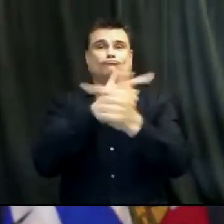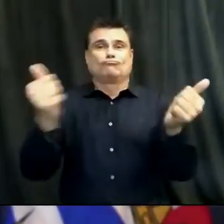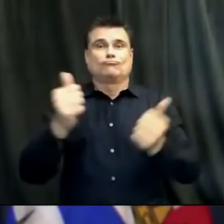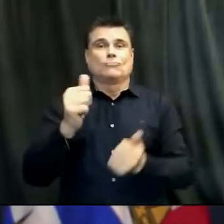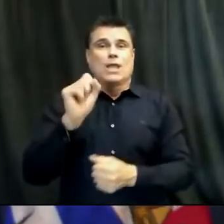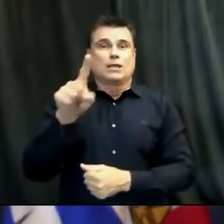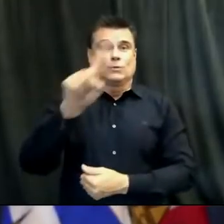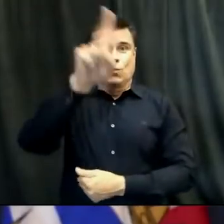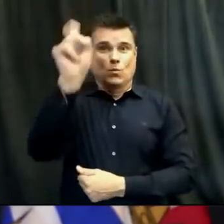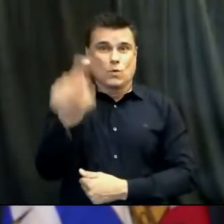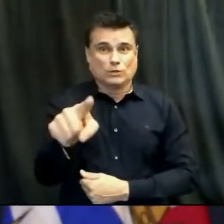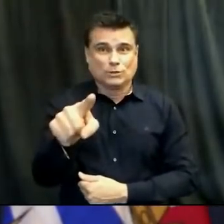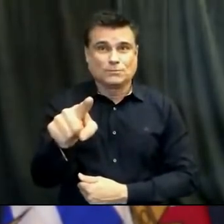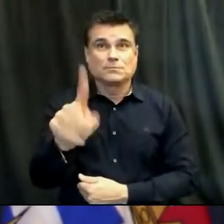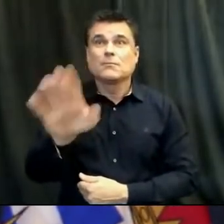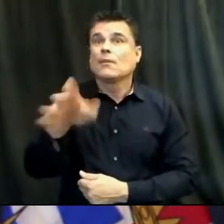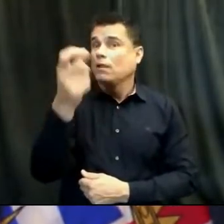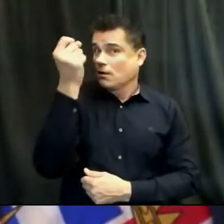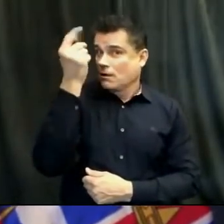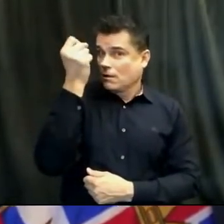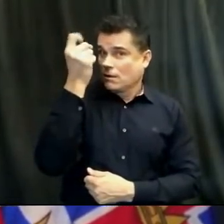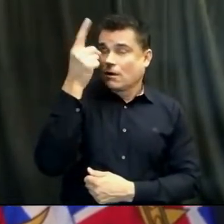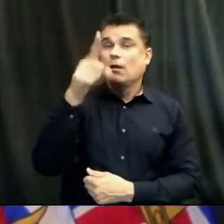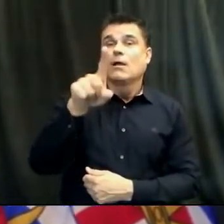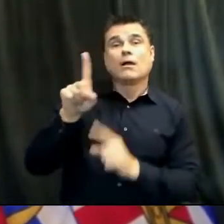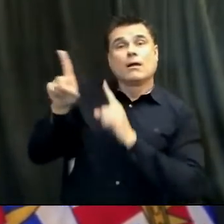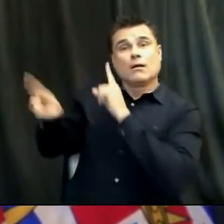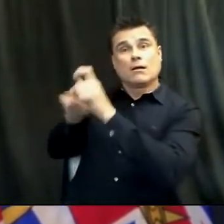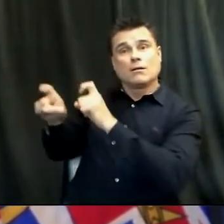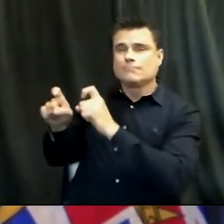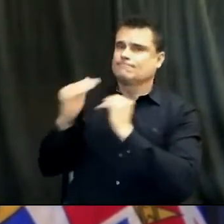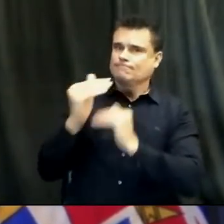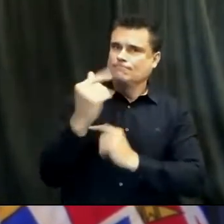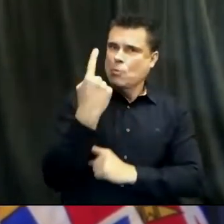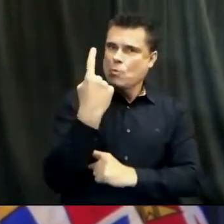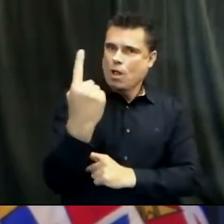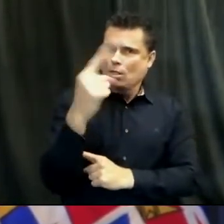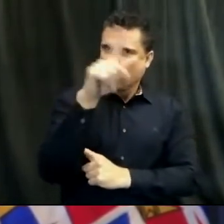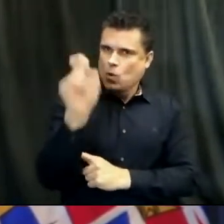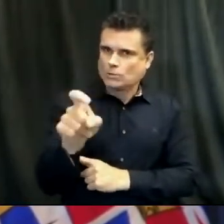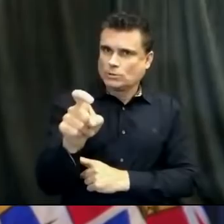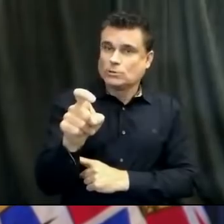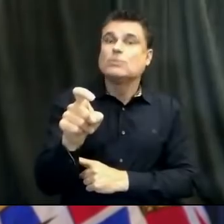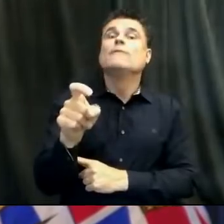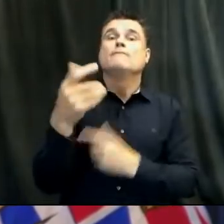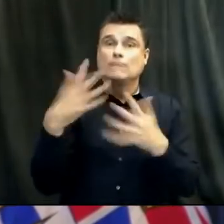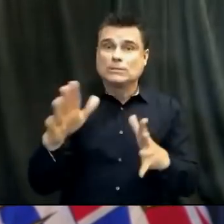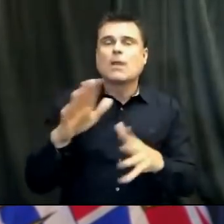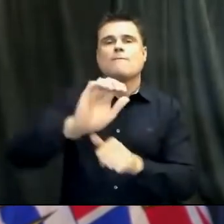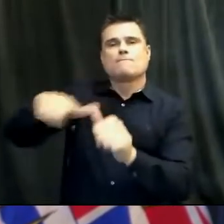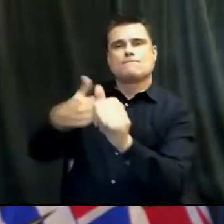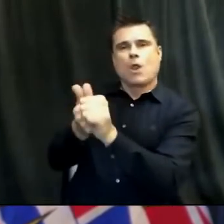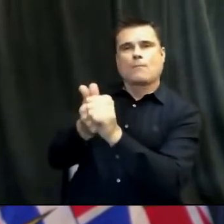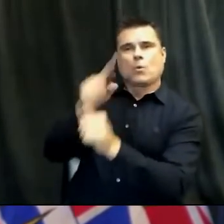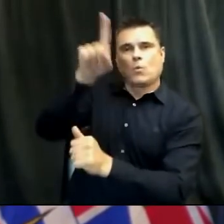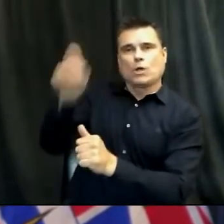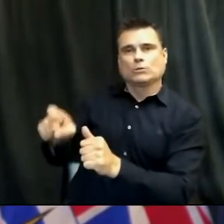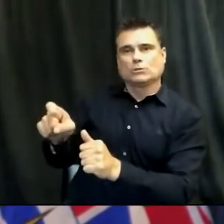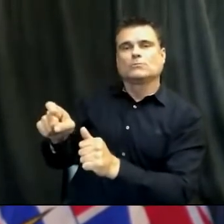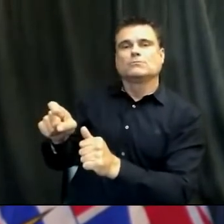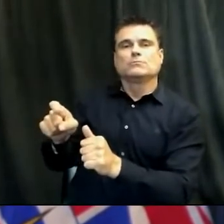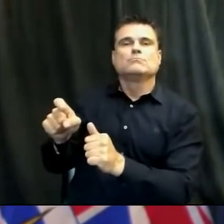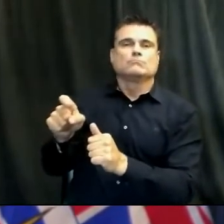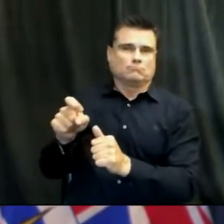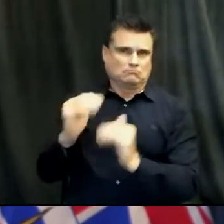Thank you, Minister. As a reminder to everybody on the phone, please press *1 to enter the queue. You are limited to one question and one follow-up only. I would also ask that you